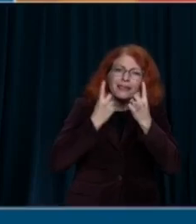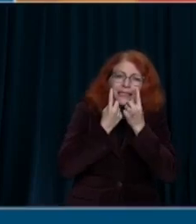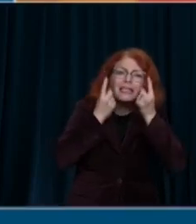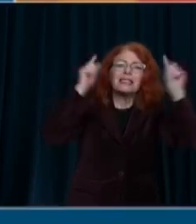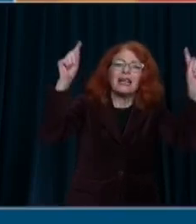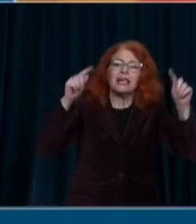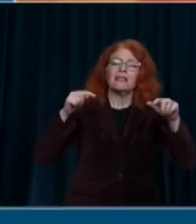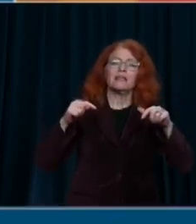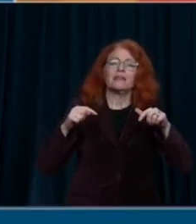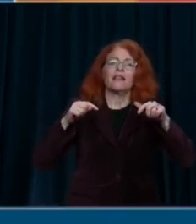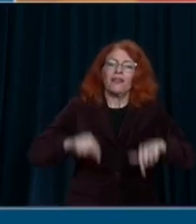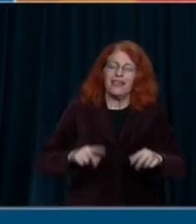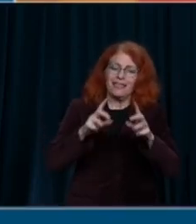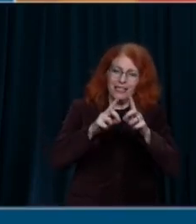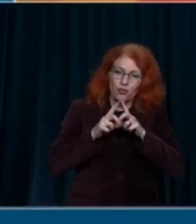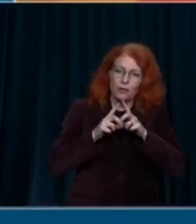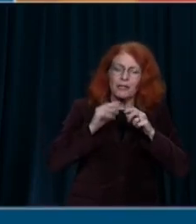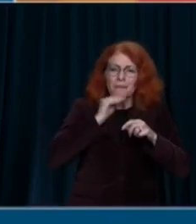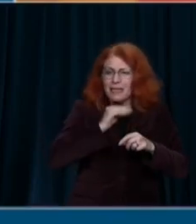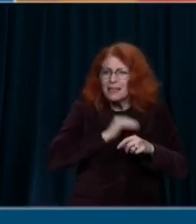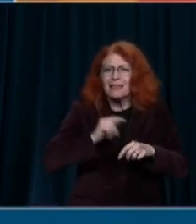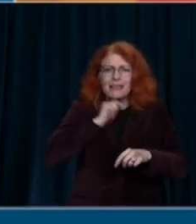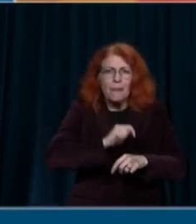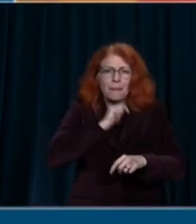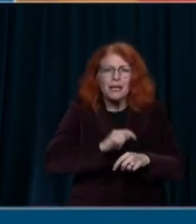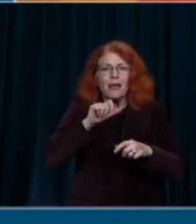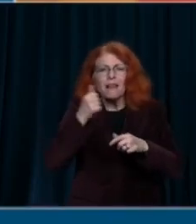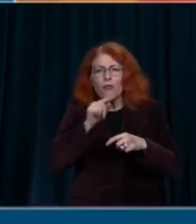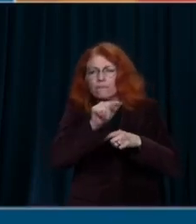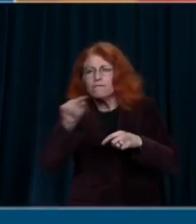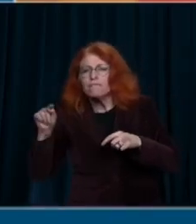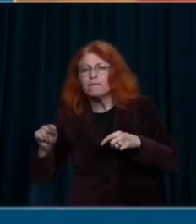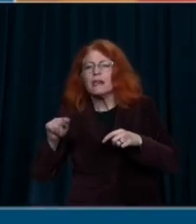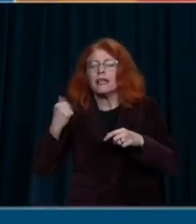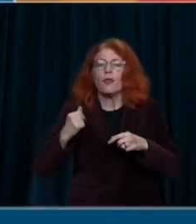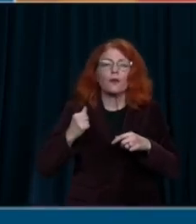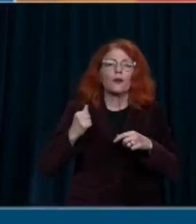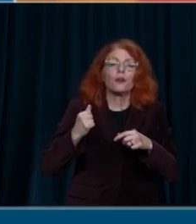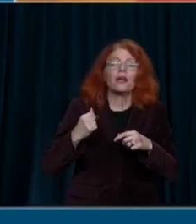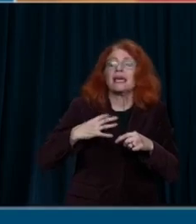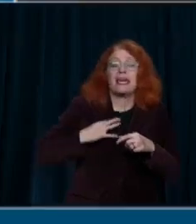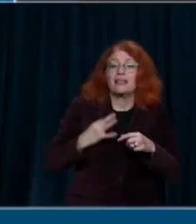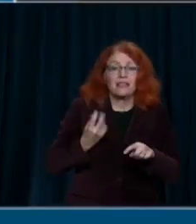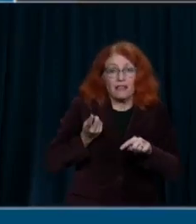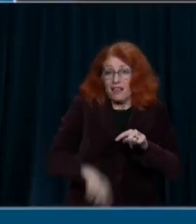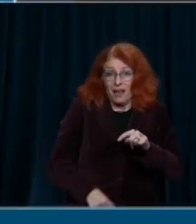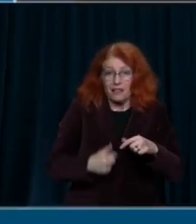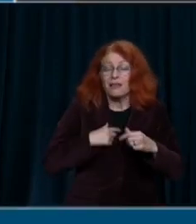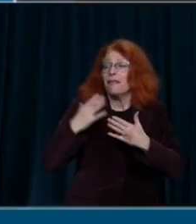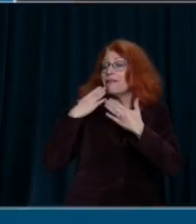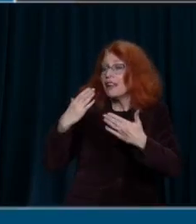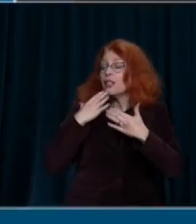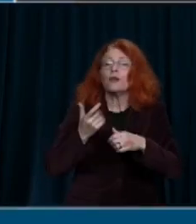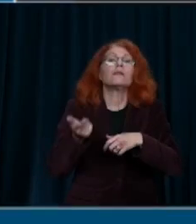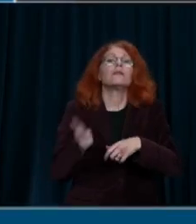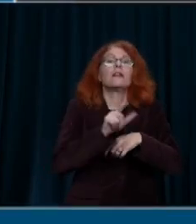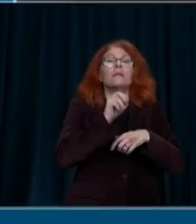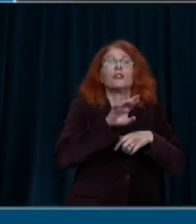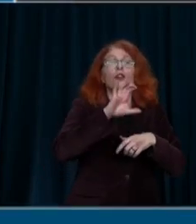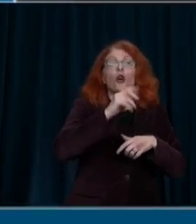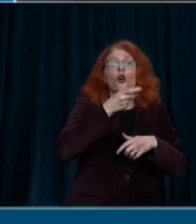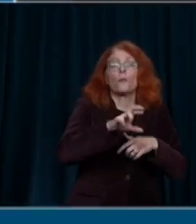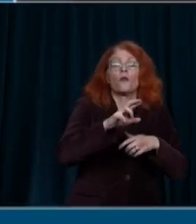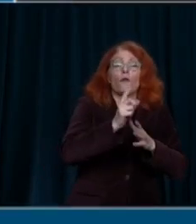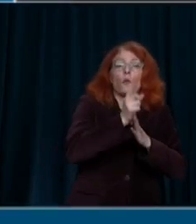to this district, to Mesa and Tempe and others that other candidates cannot. So thank you. Mr. Cooper, you get the next closing statement for 1